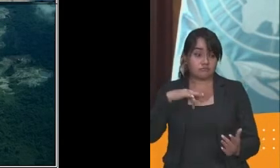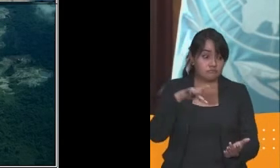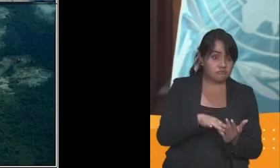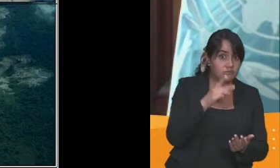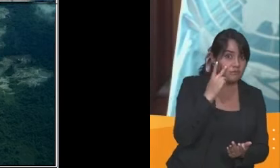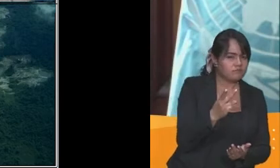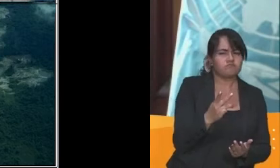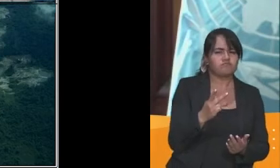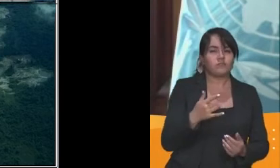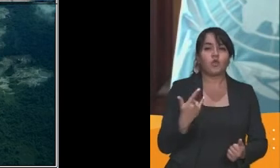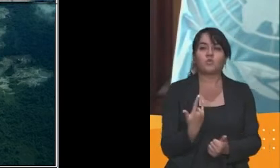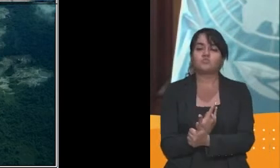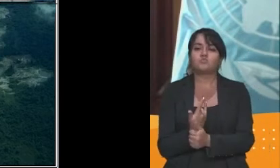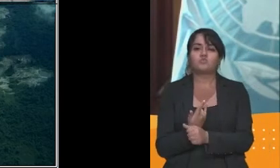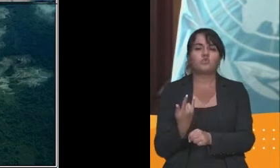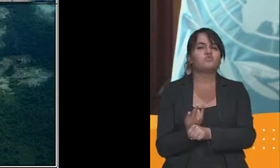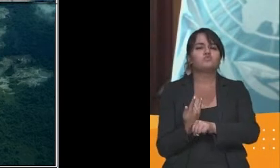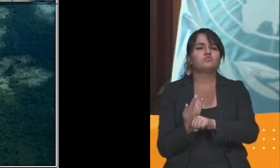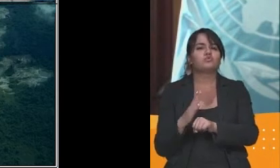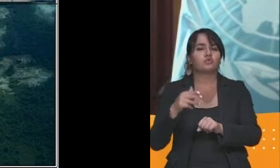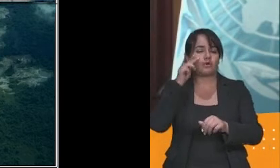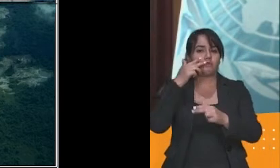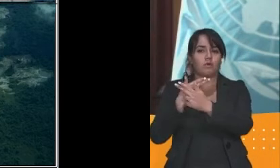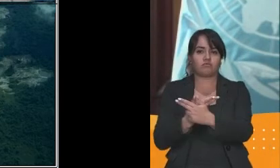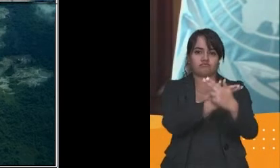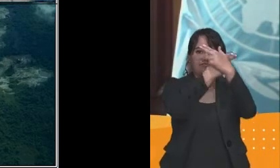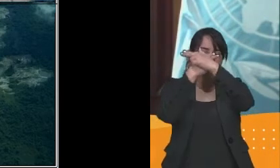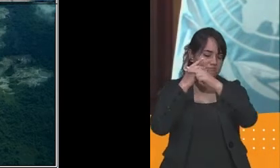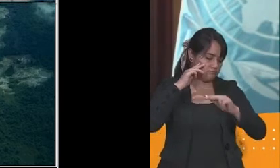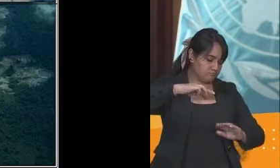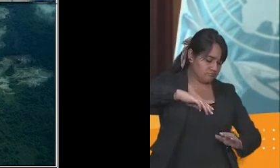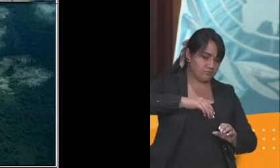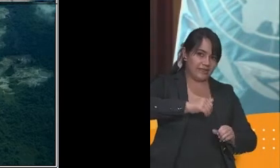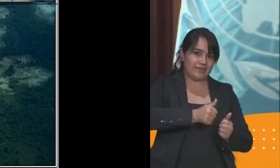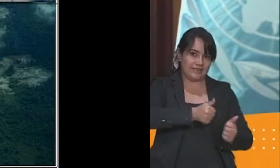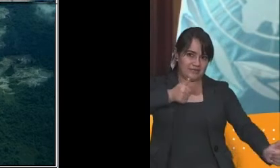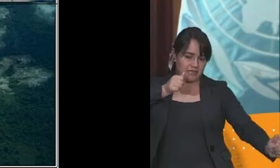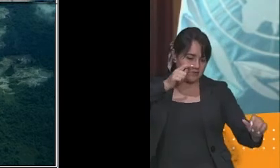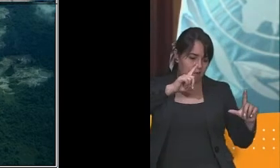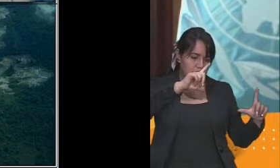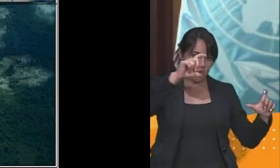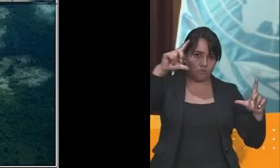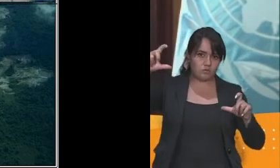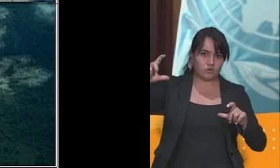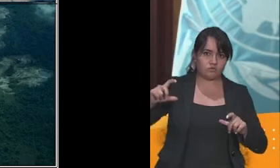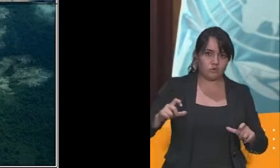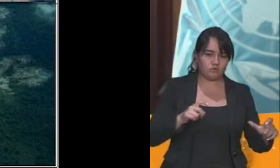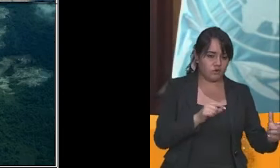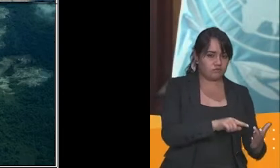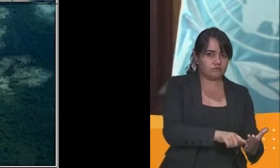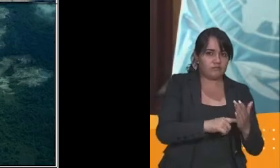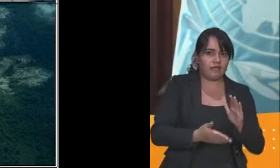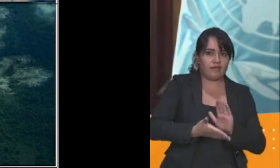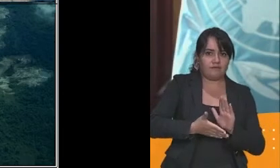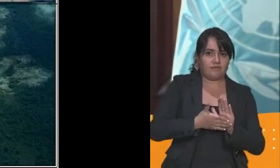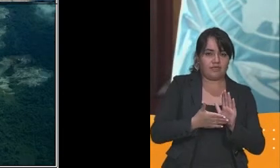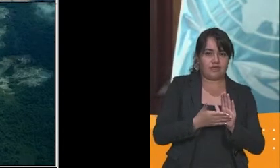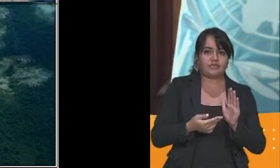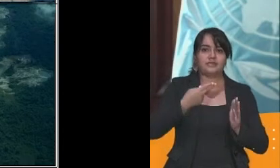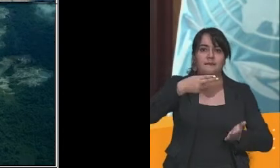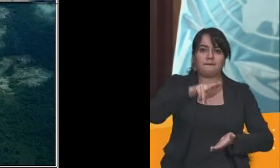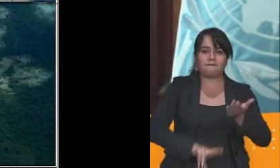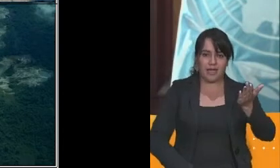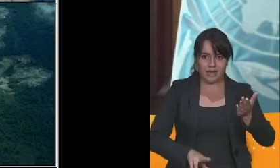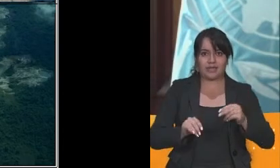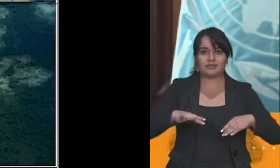and the satellite imaging and the easiness of receiving of this evidence with all the visible prints